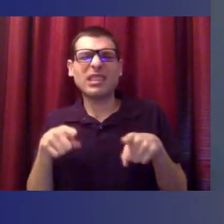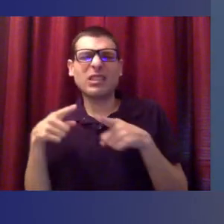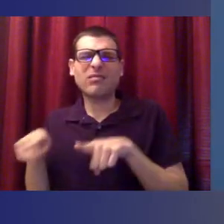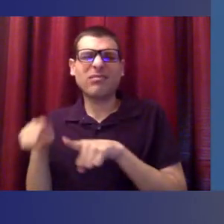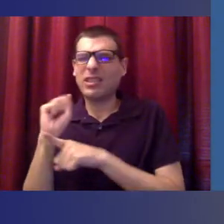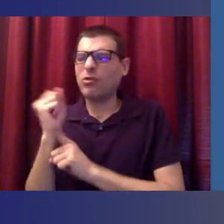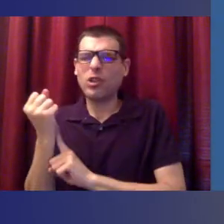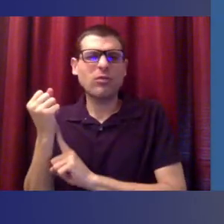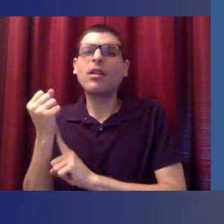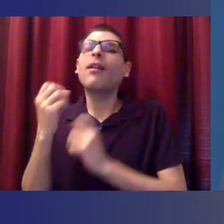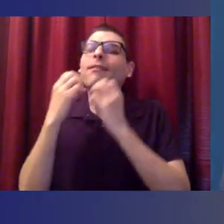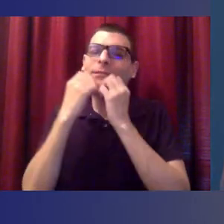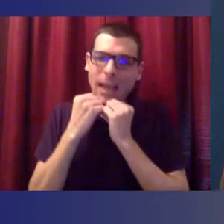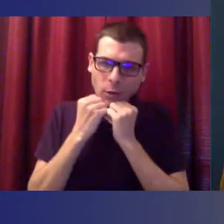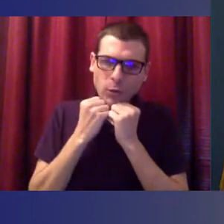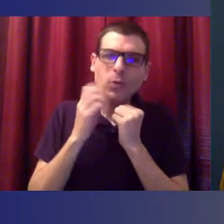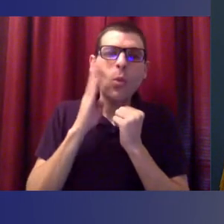forward.